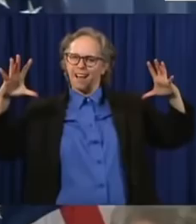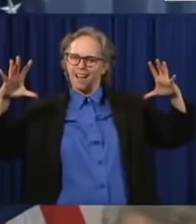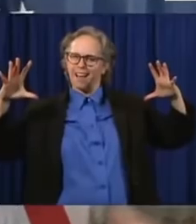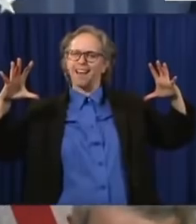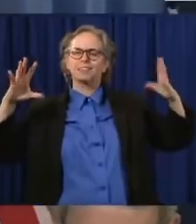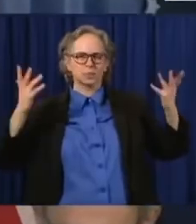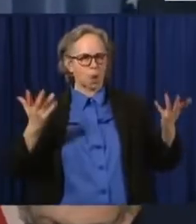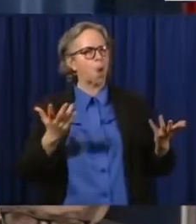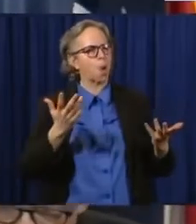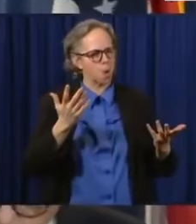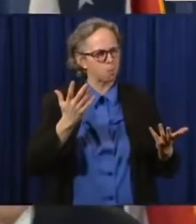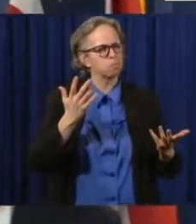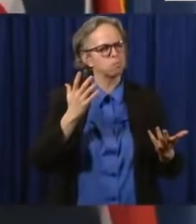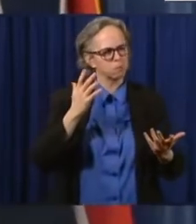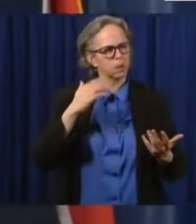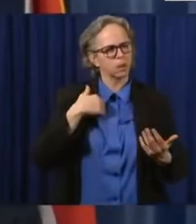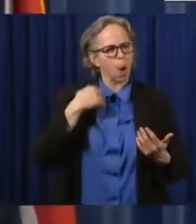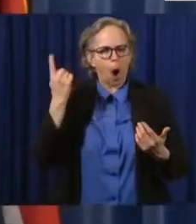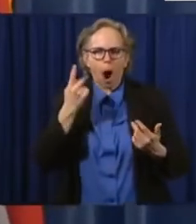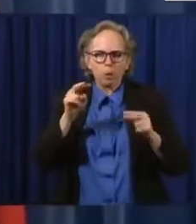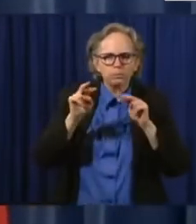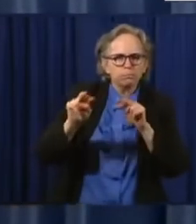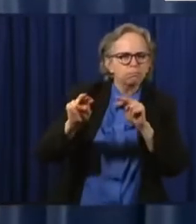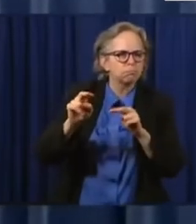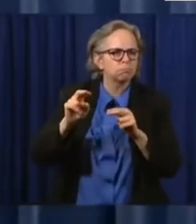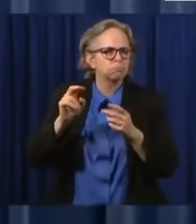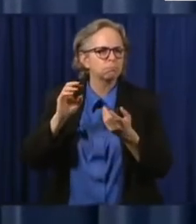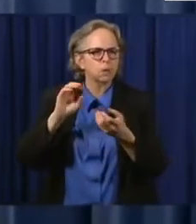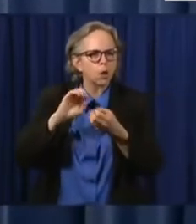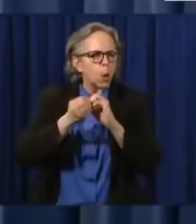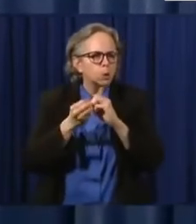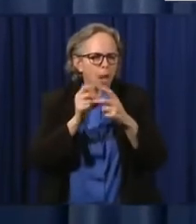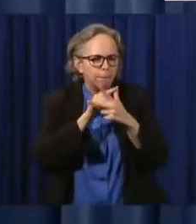that we always look at.